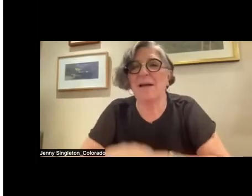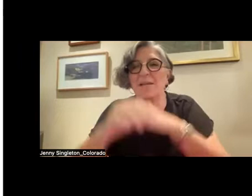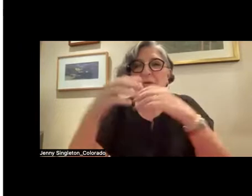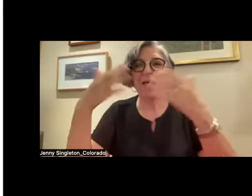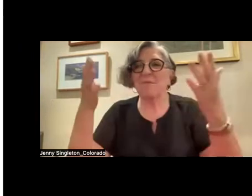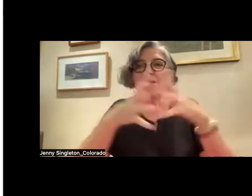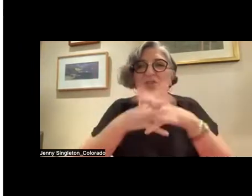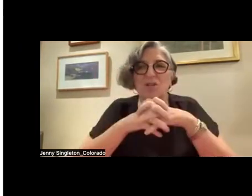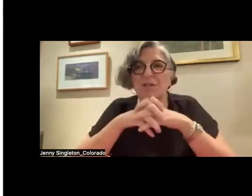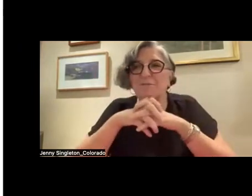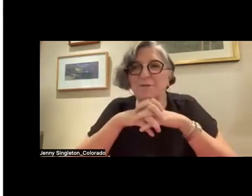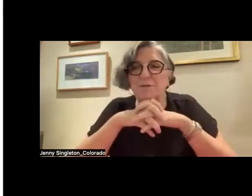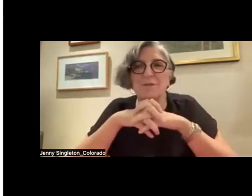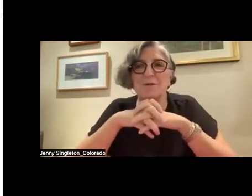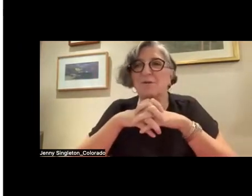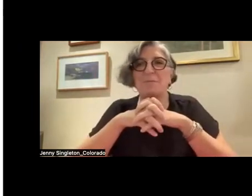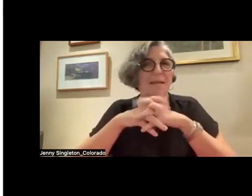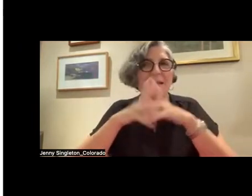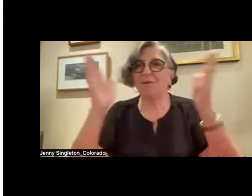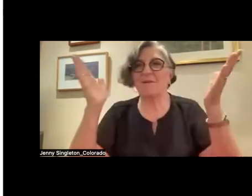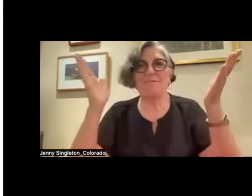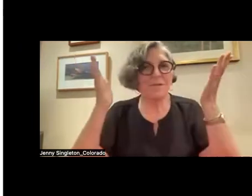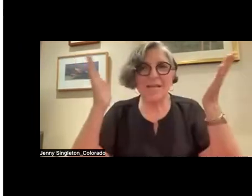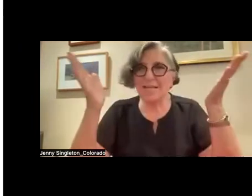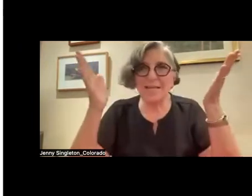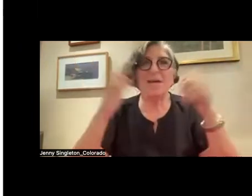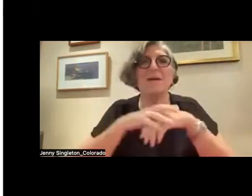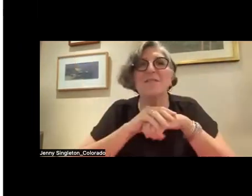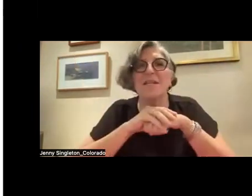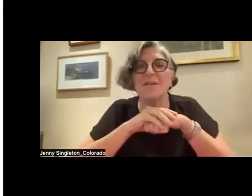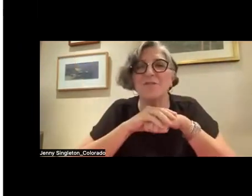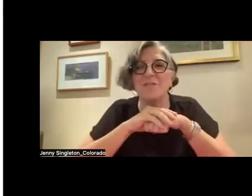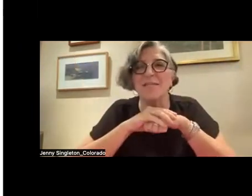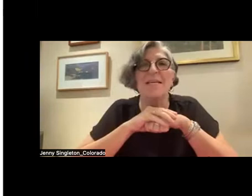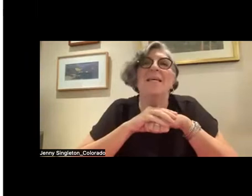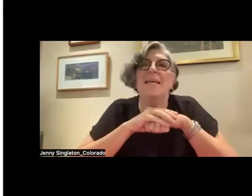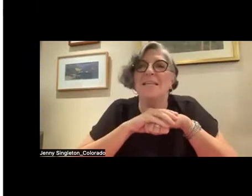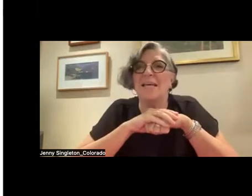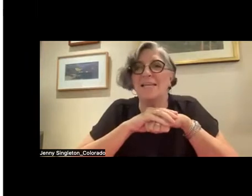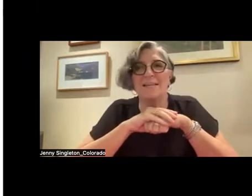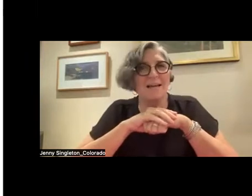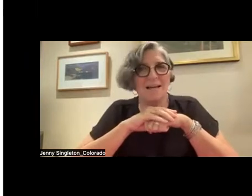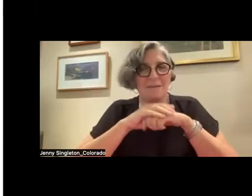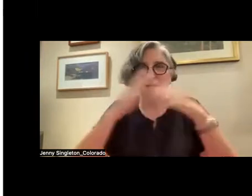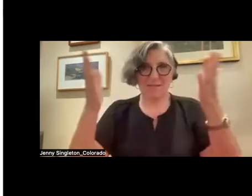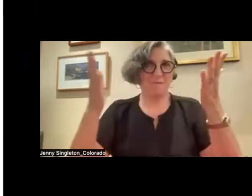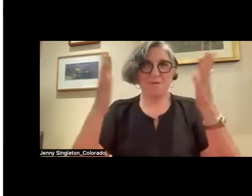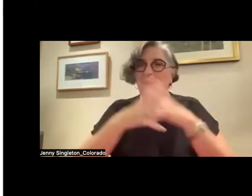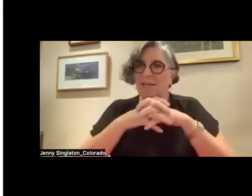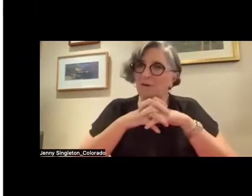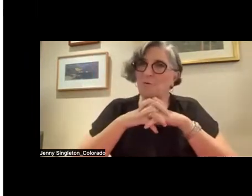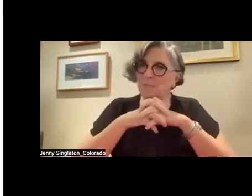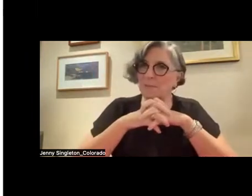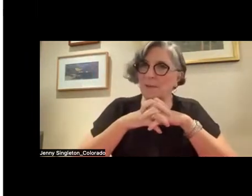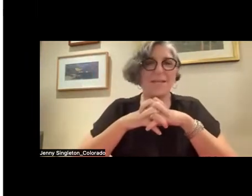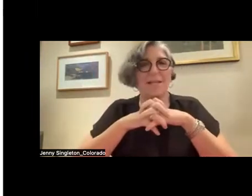So I know we have a mixture of folks who may never have learned anything about sign languages, and then, but some of you may